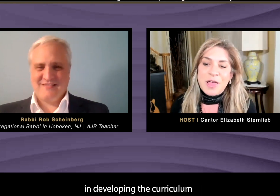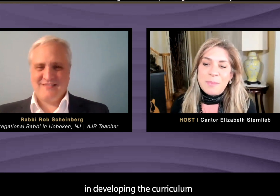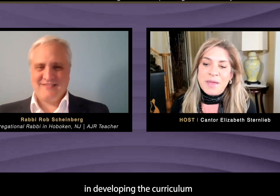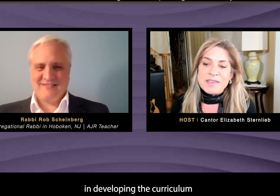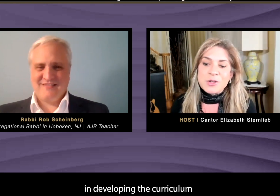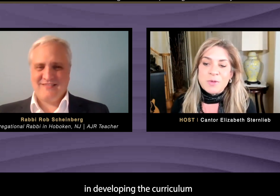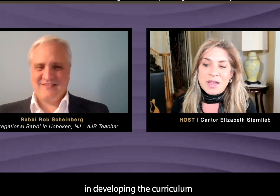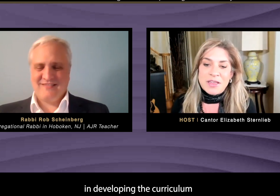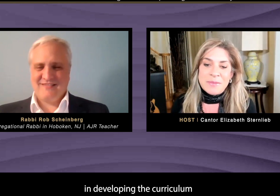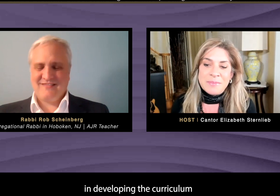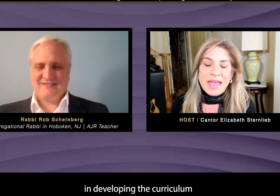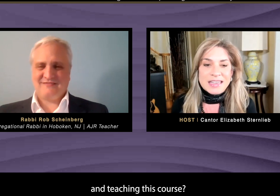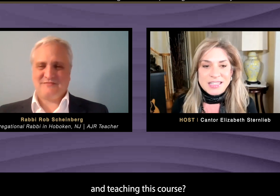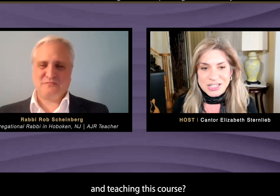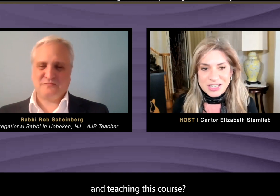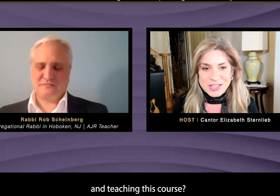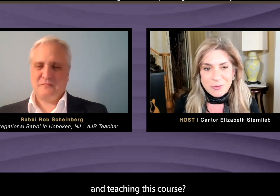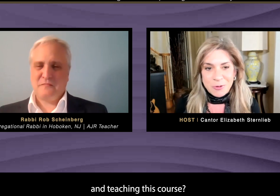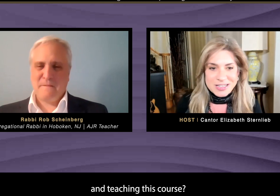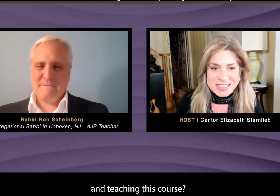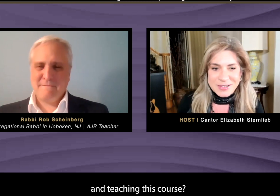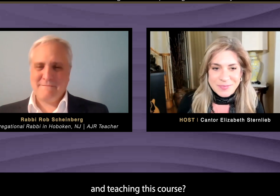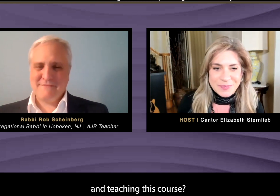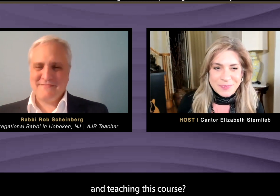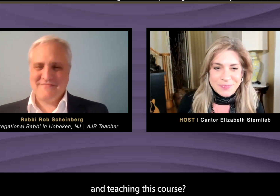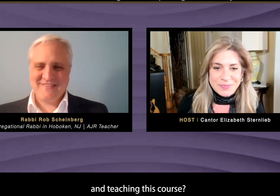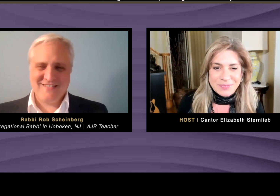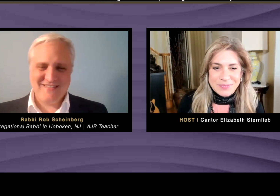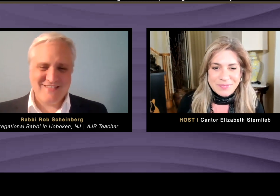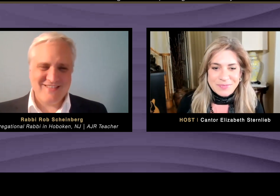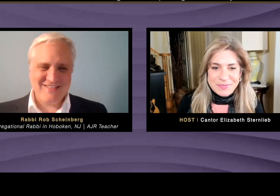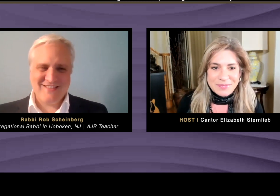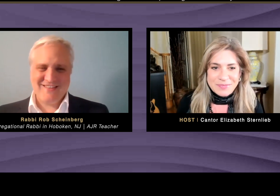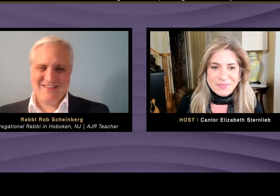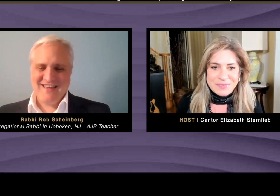JDRC in developing this curriculum and teaching this course?